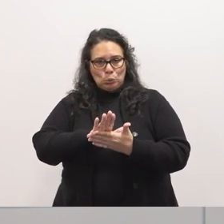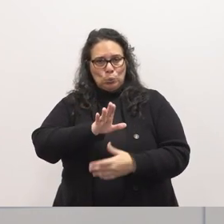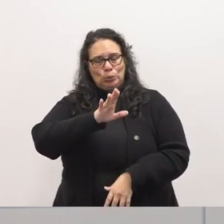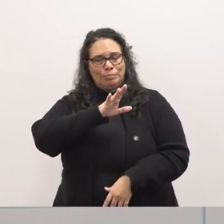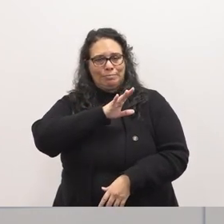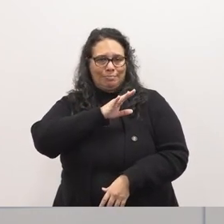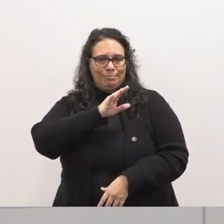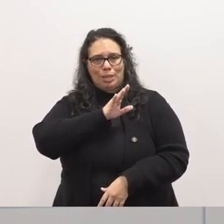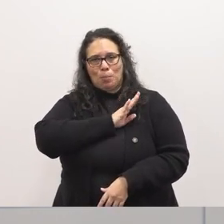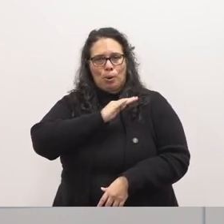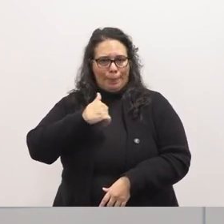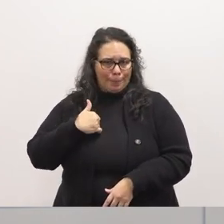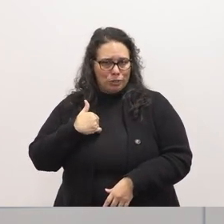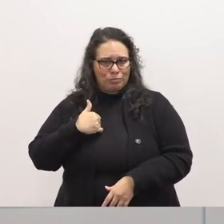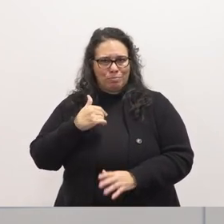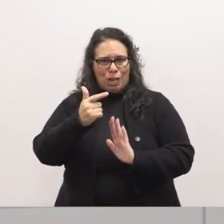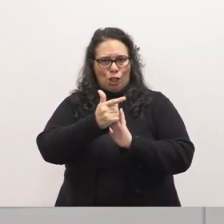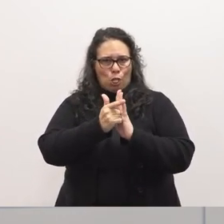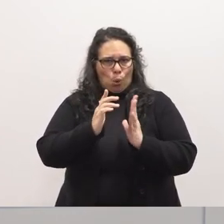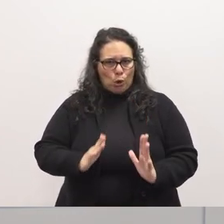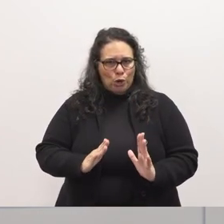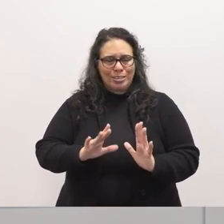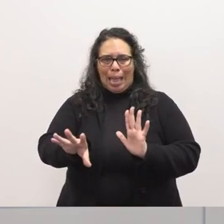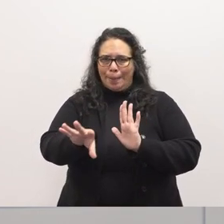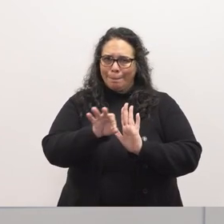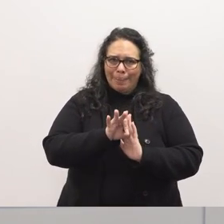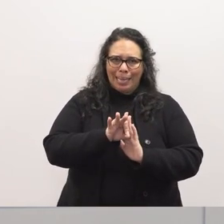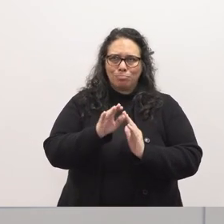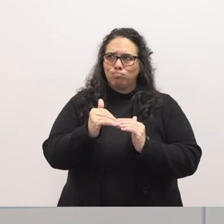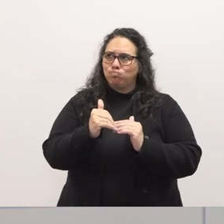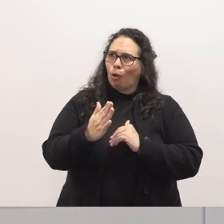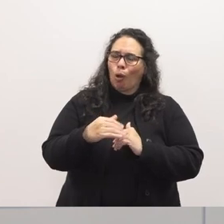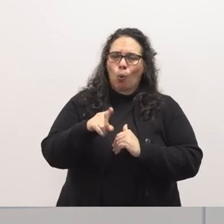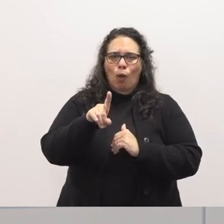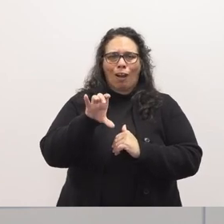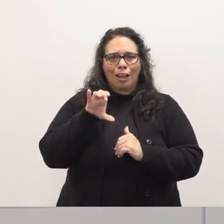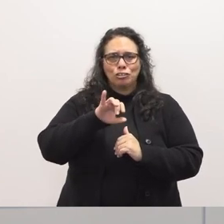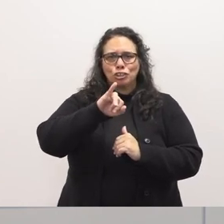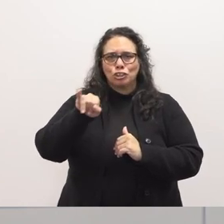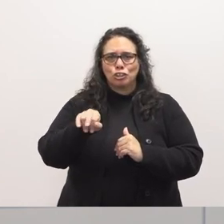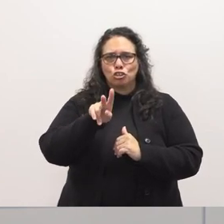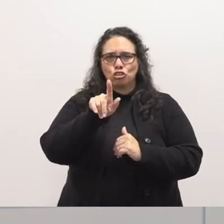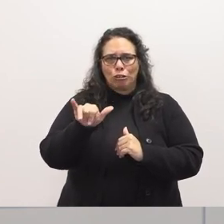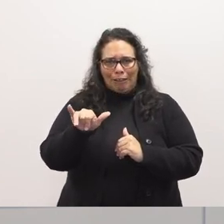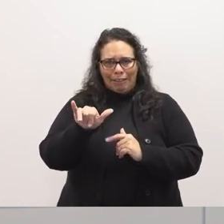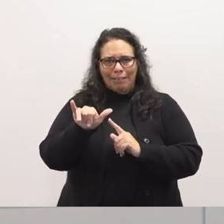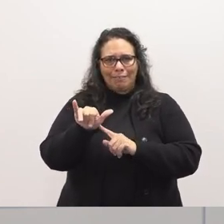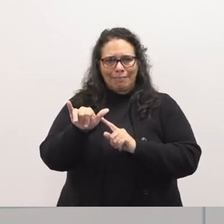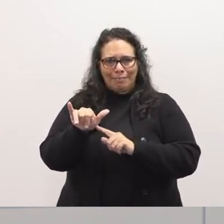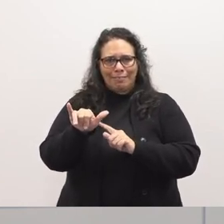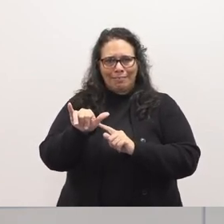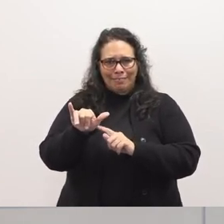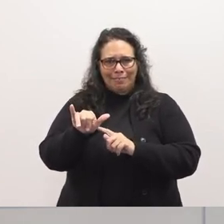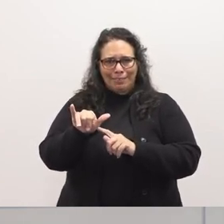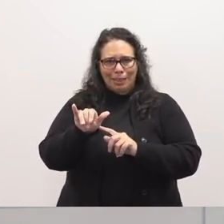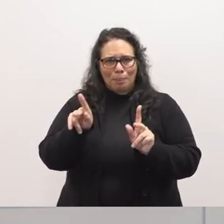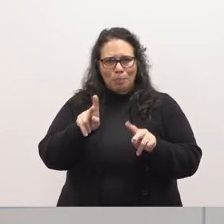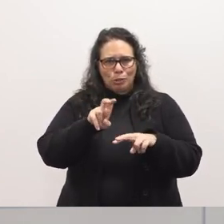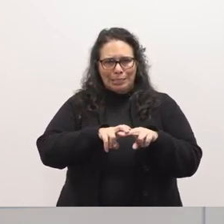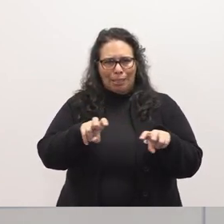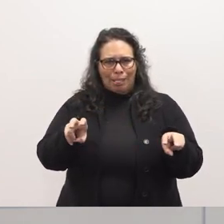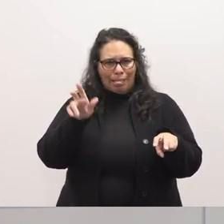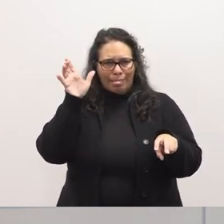lawyer, I've picked about 100 juries. And in picking a jury, you have to make these